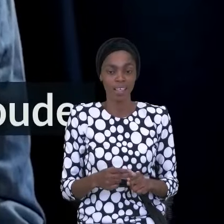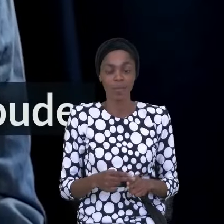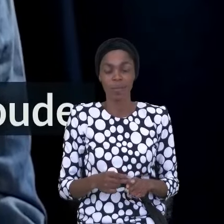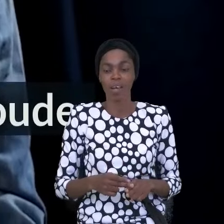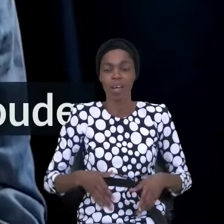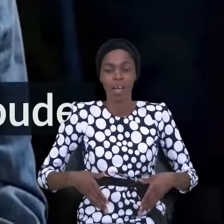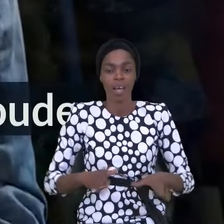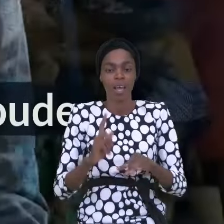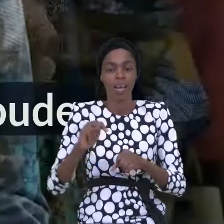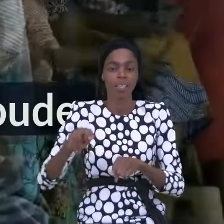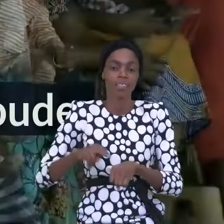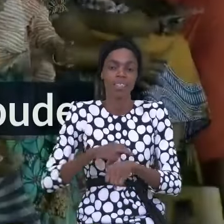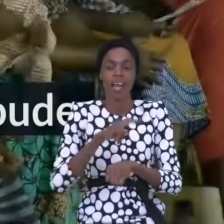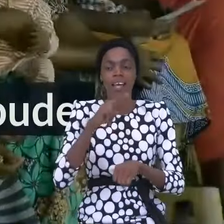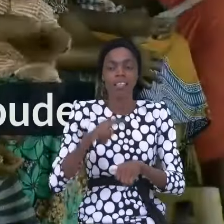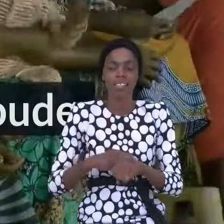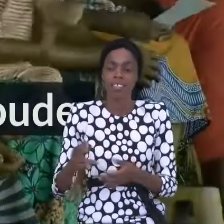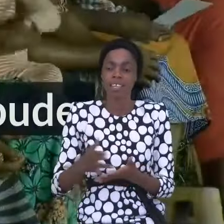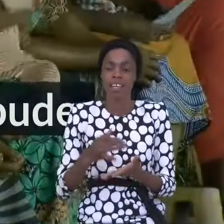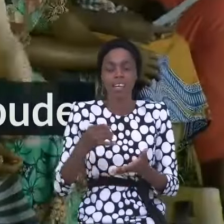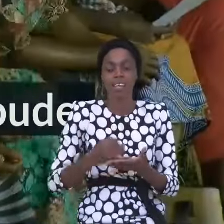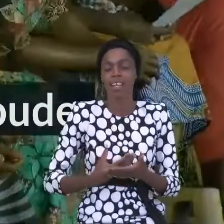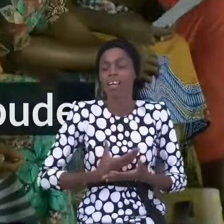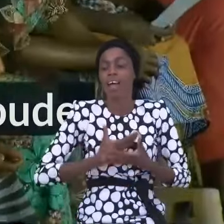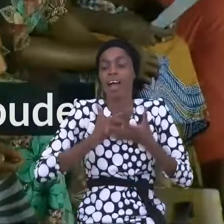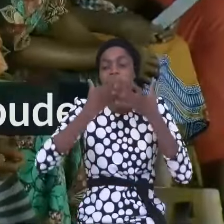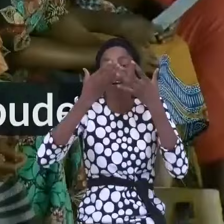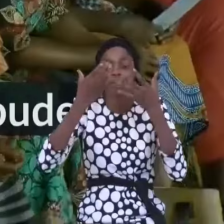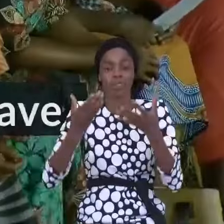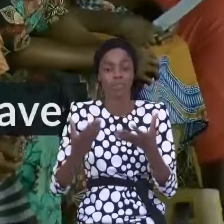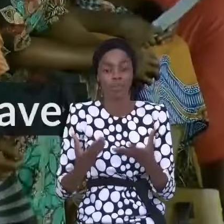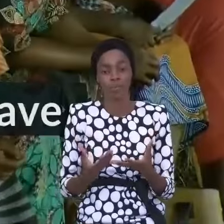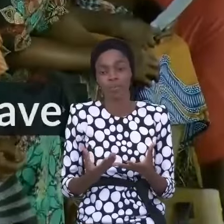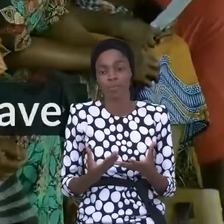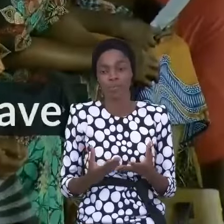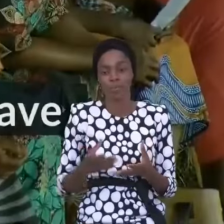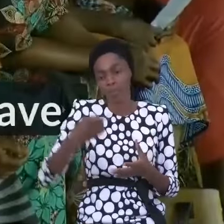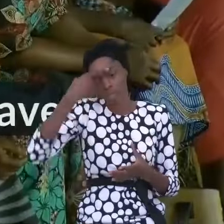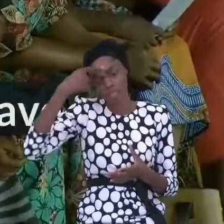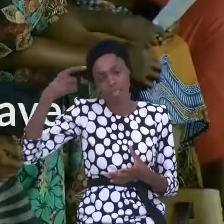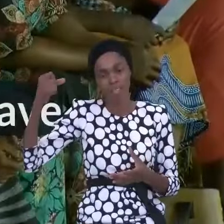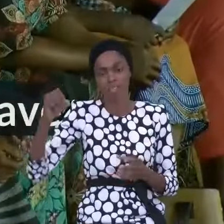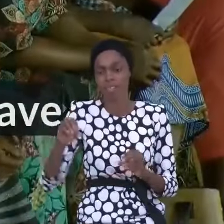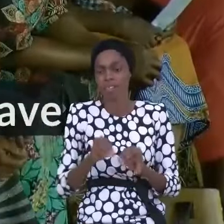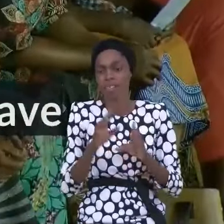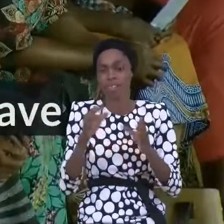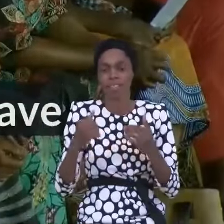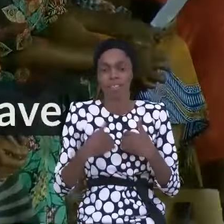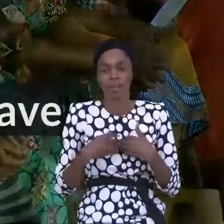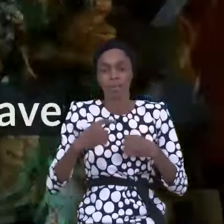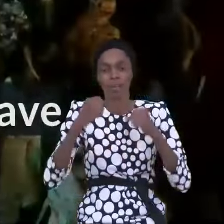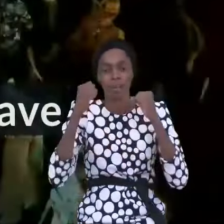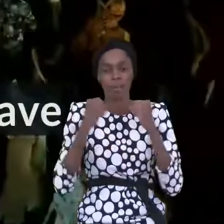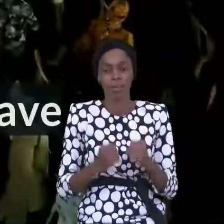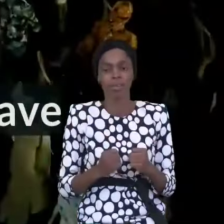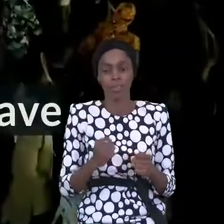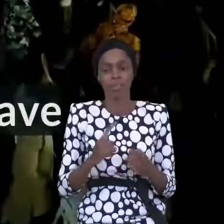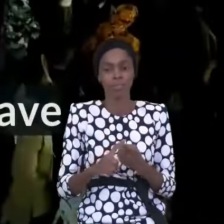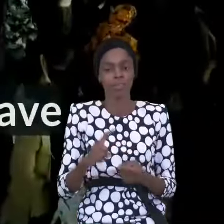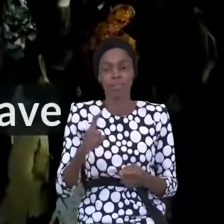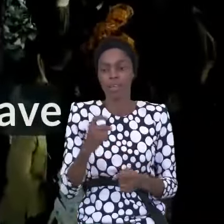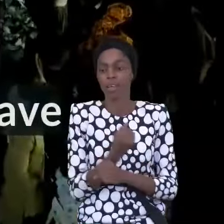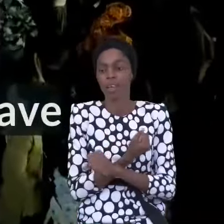name, let the nations sing it louder, 'cause nothing has the power